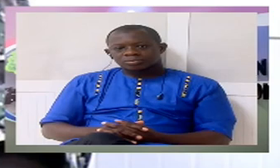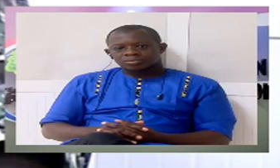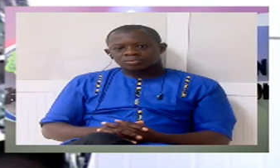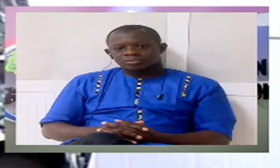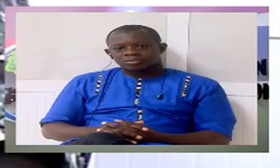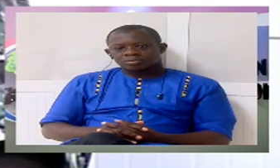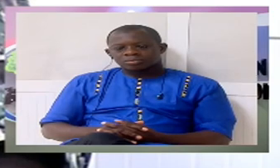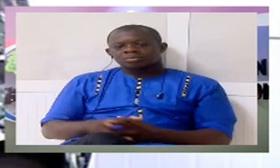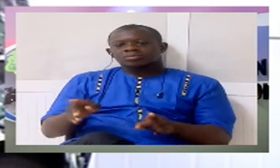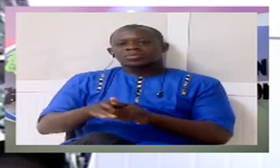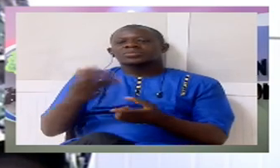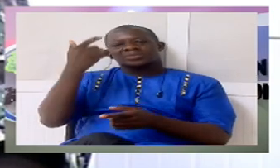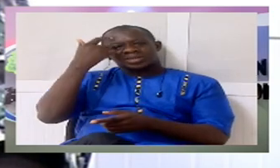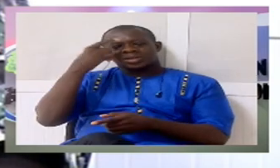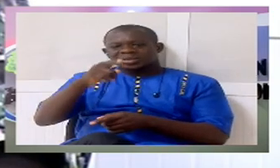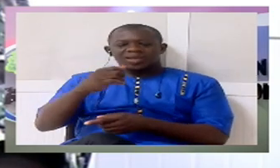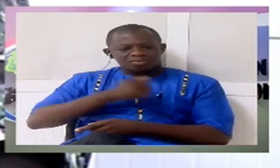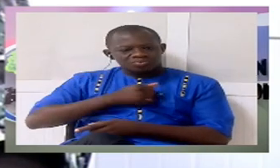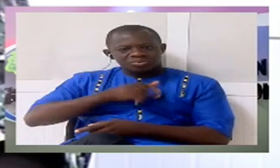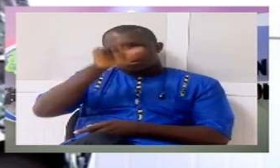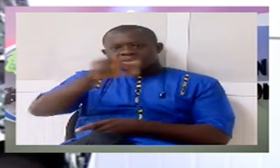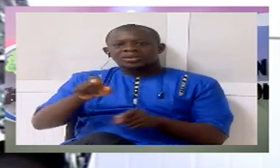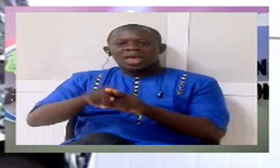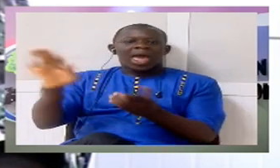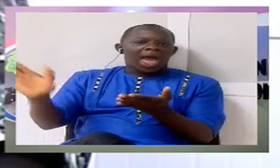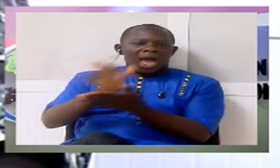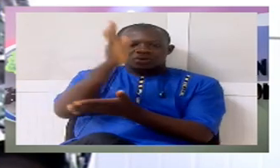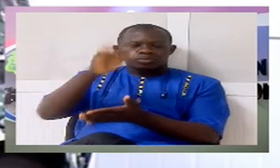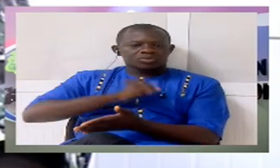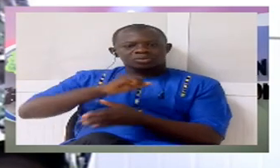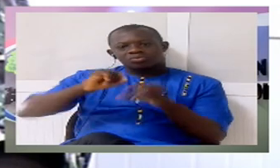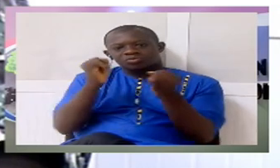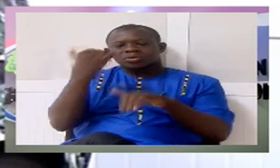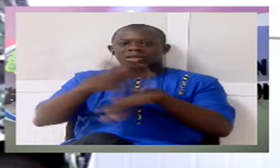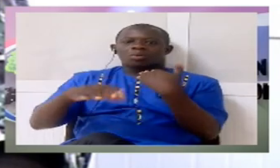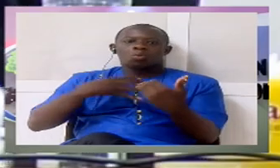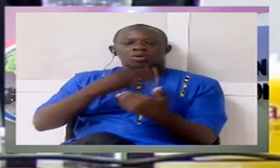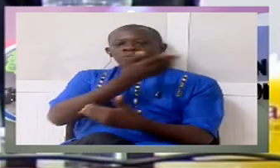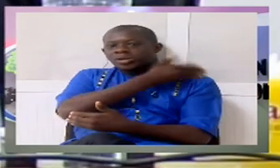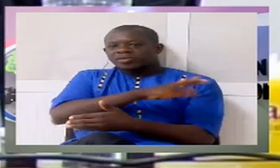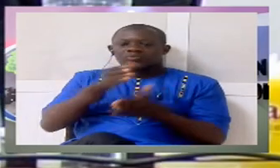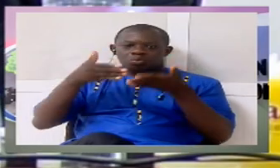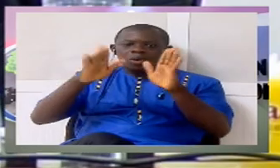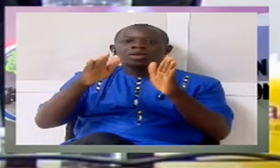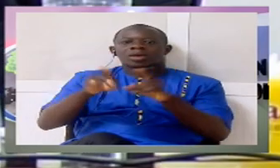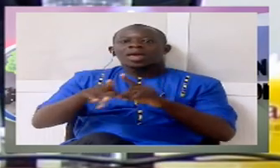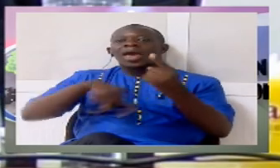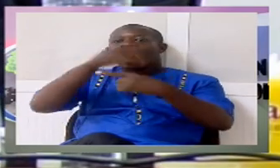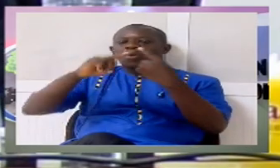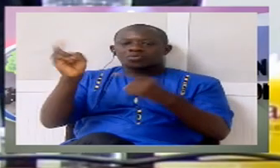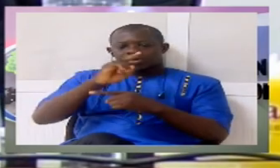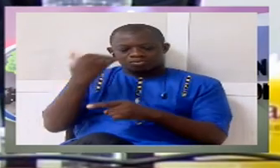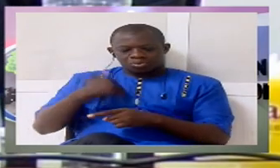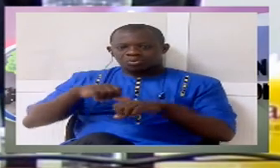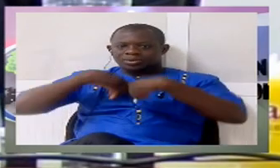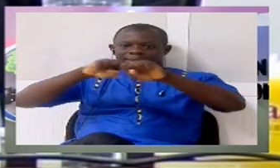because you will take it as a threat because it was swept and it refused to leave the way. And as per your training,